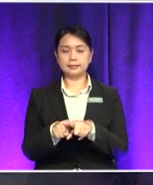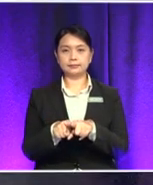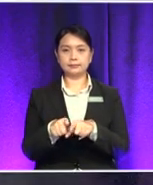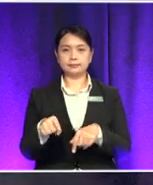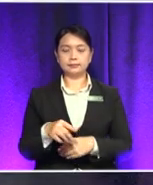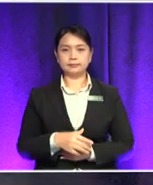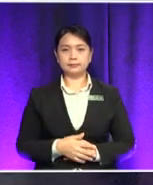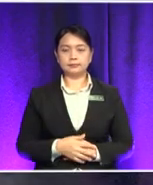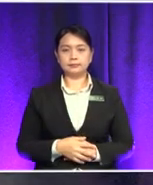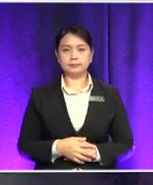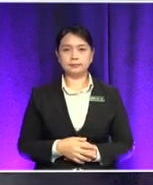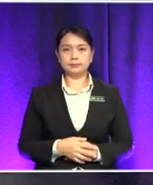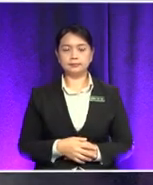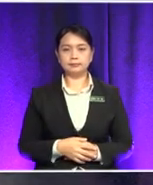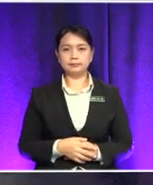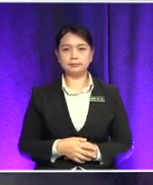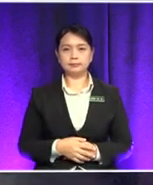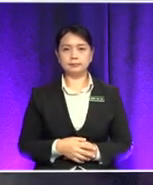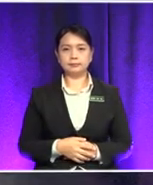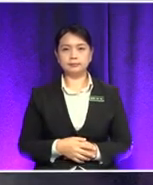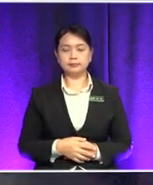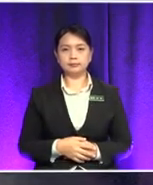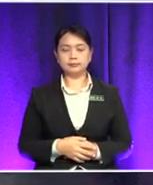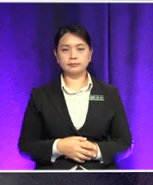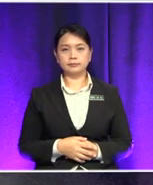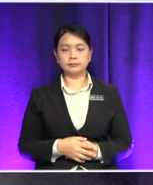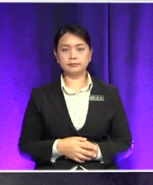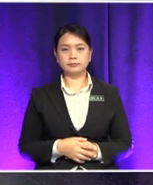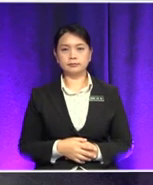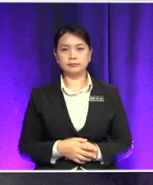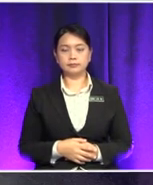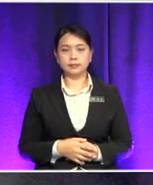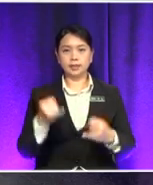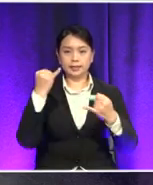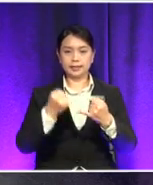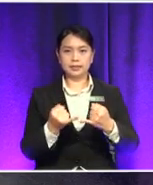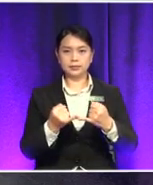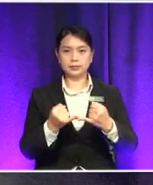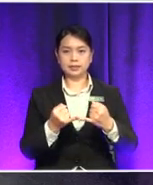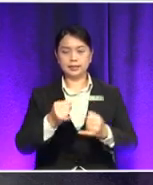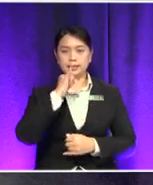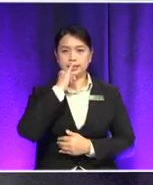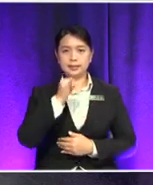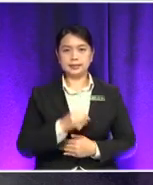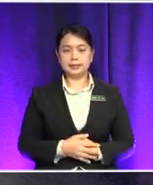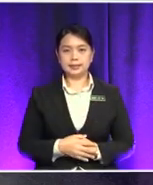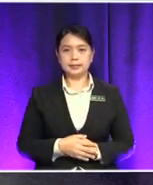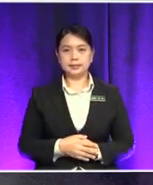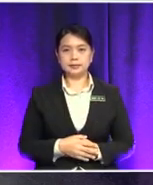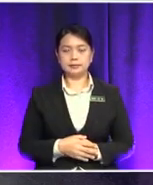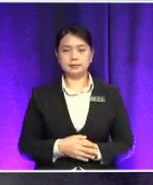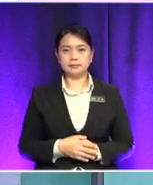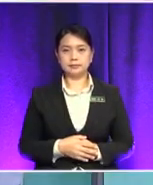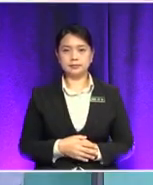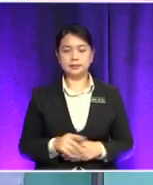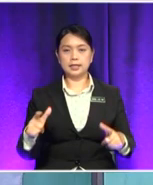Yes. To illustrate. Good one. Okay. And the last one is under language.